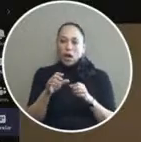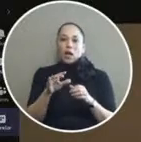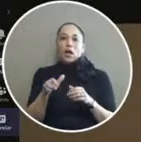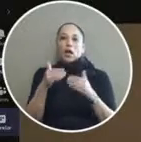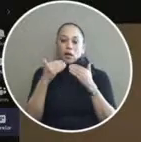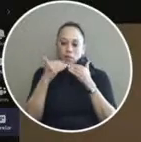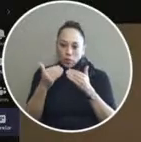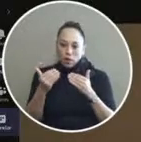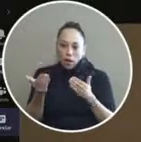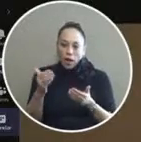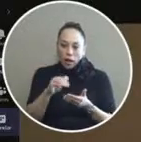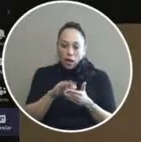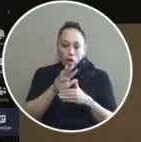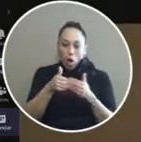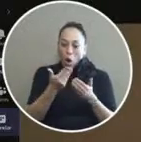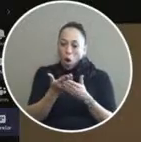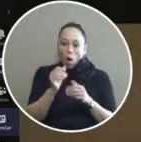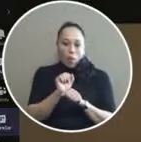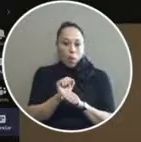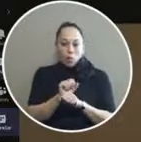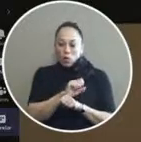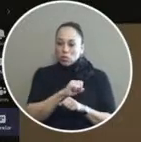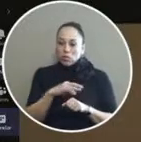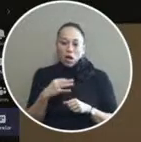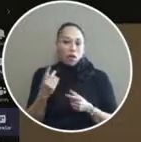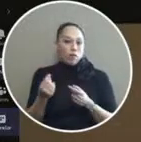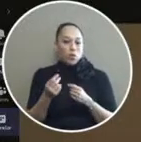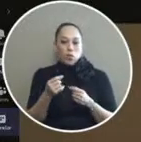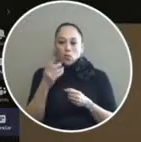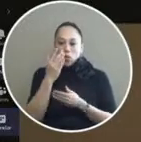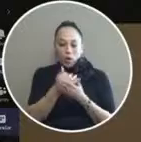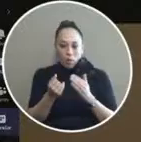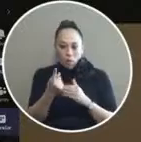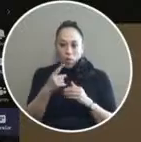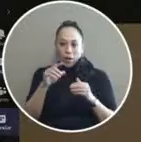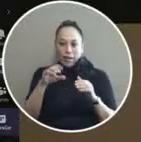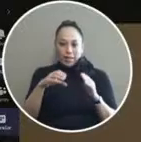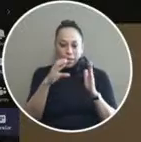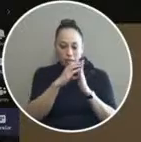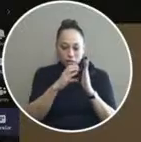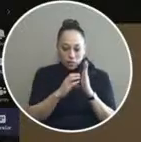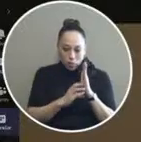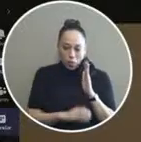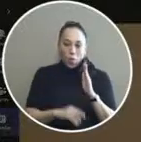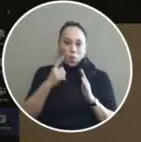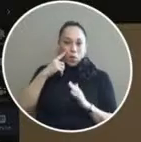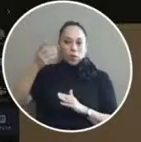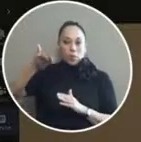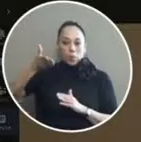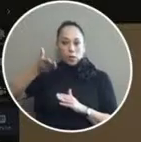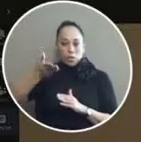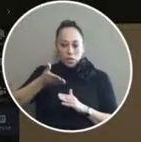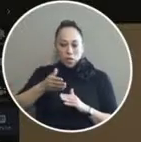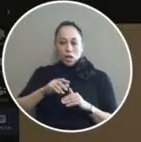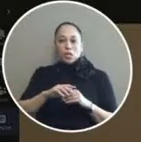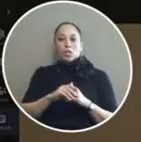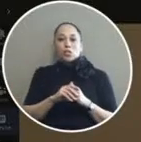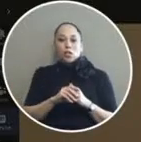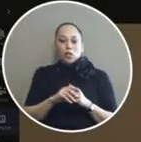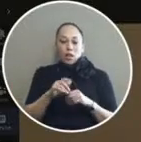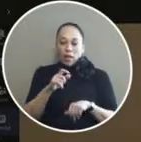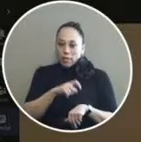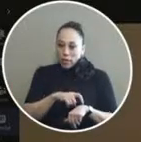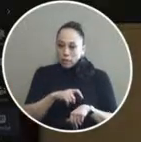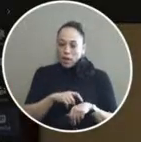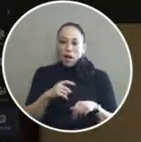appreciate again all the work that staff has done for every one of these sections for this presentation. These months have been tiring